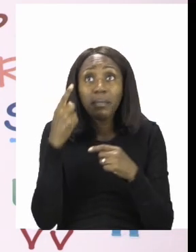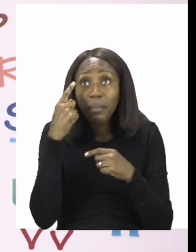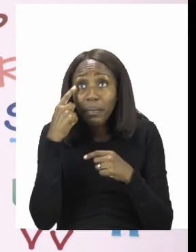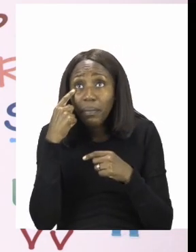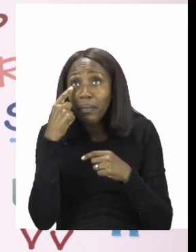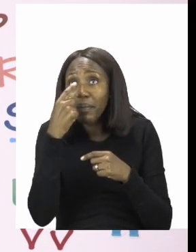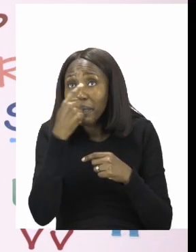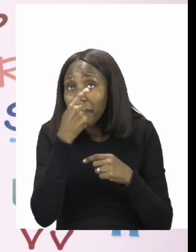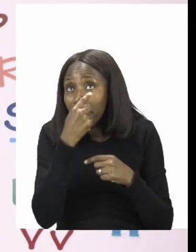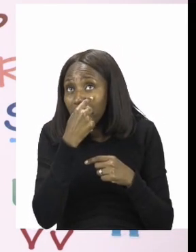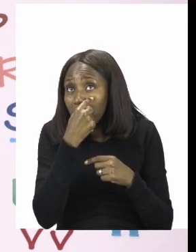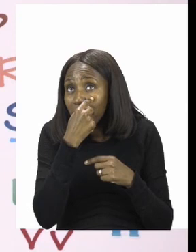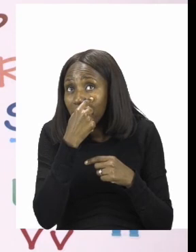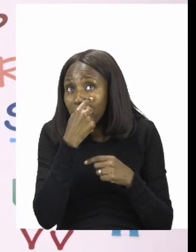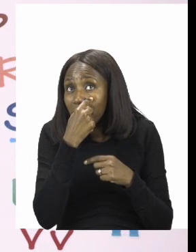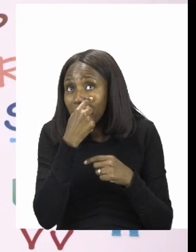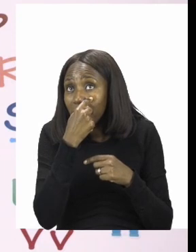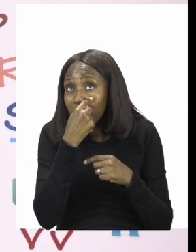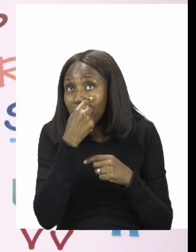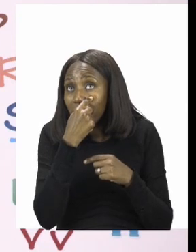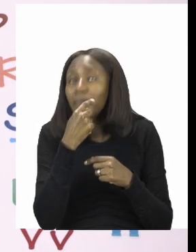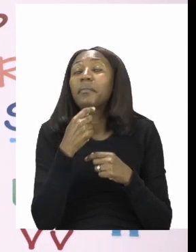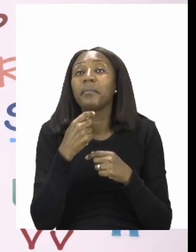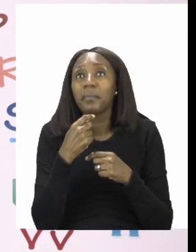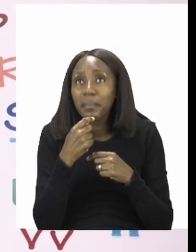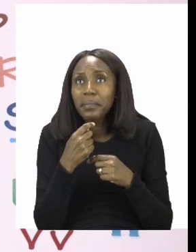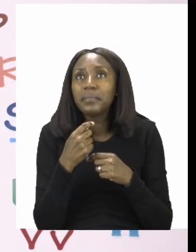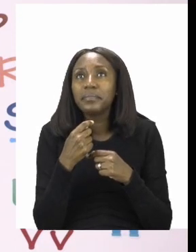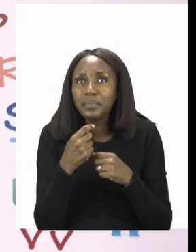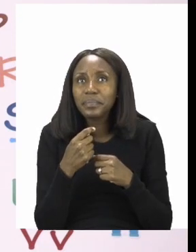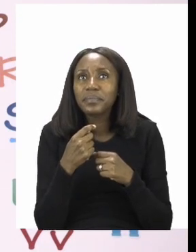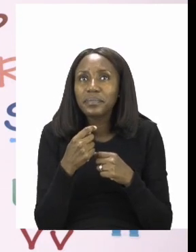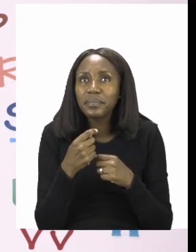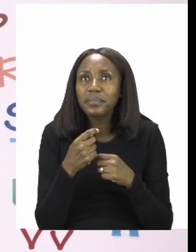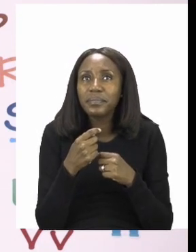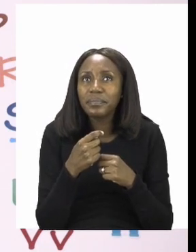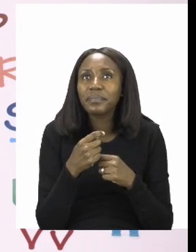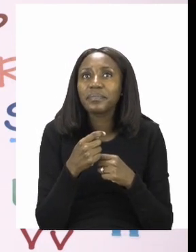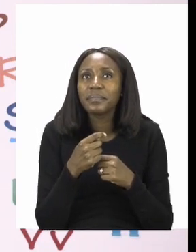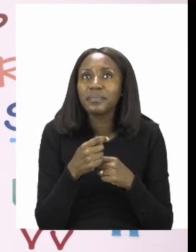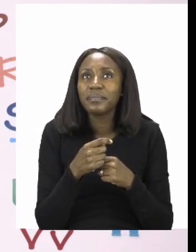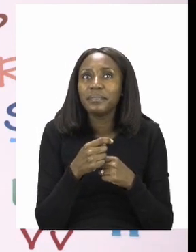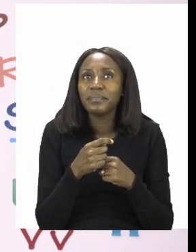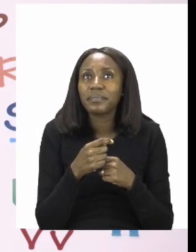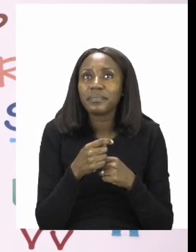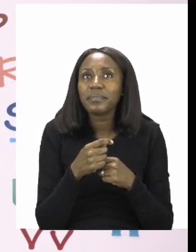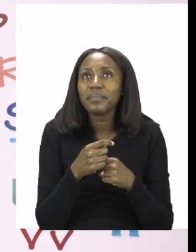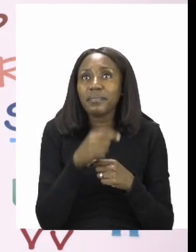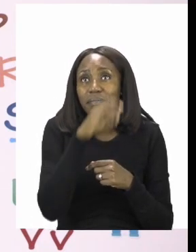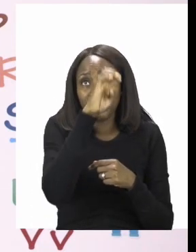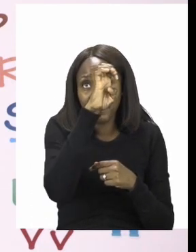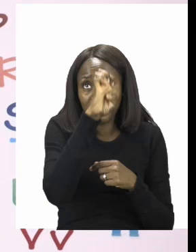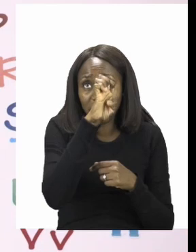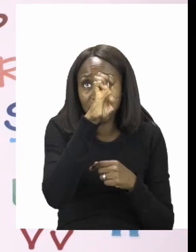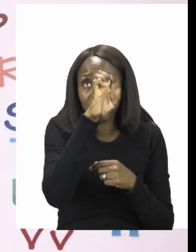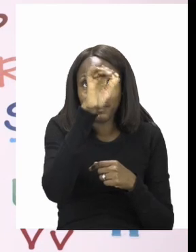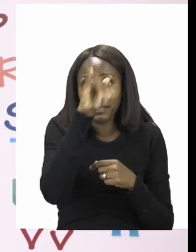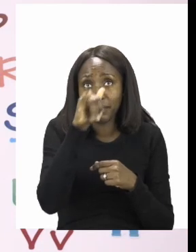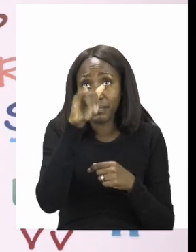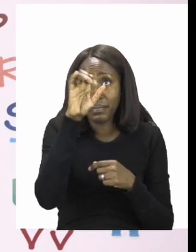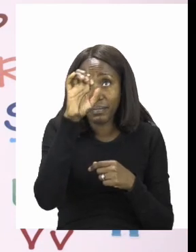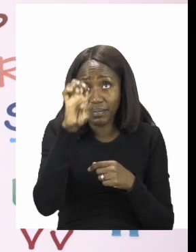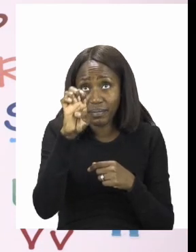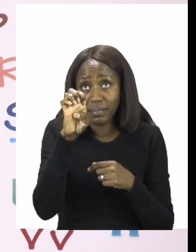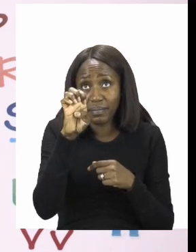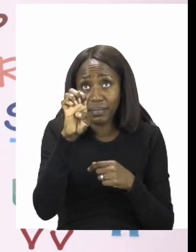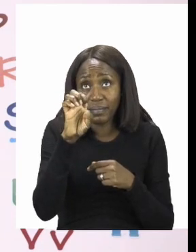and they are on our head. This is an eye. One of them